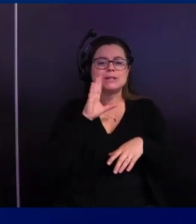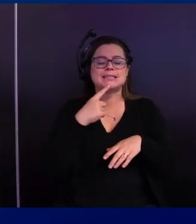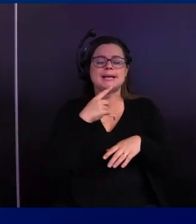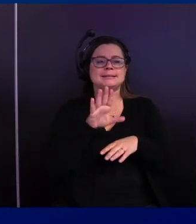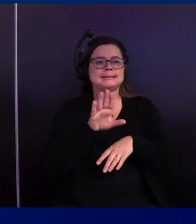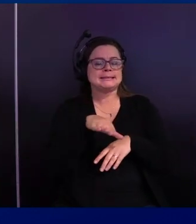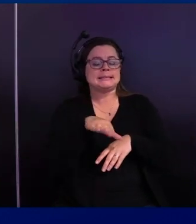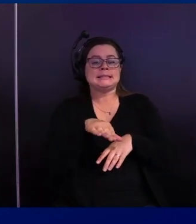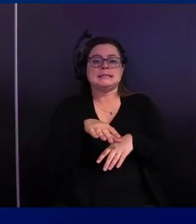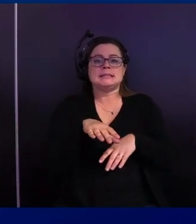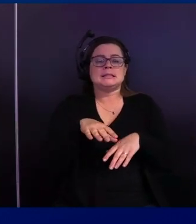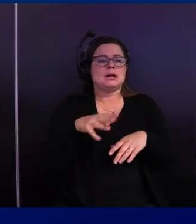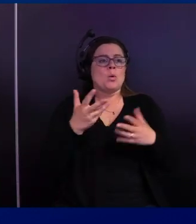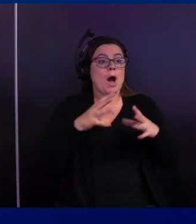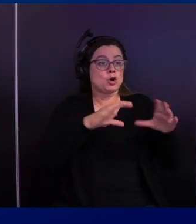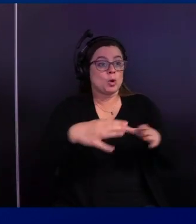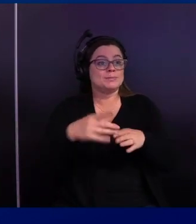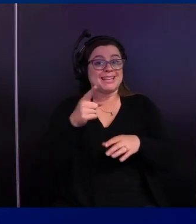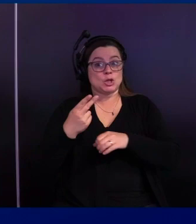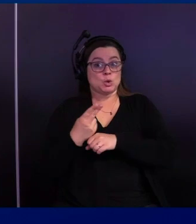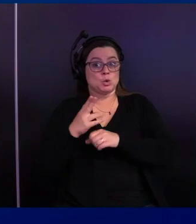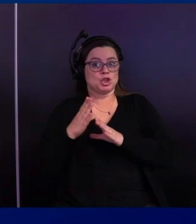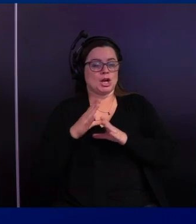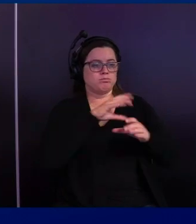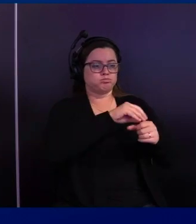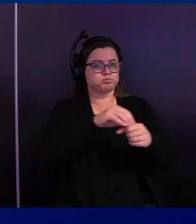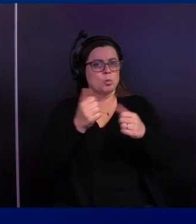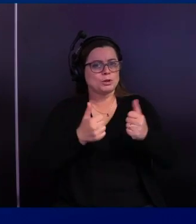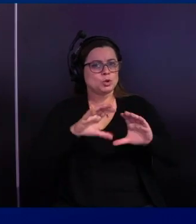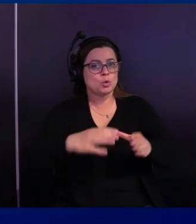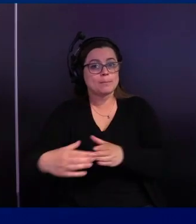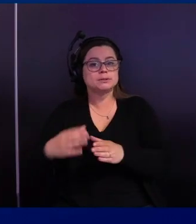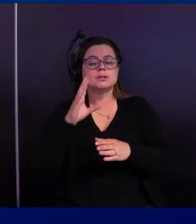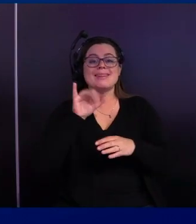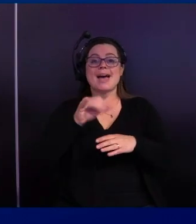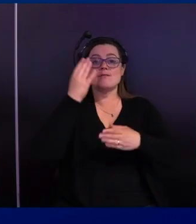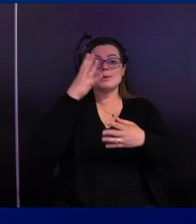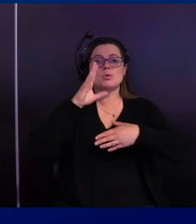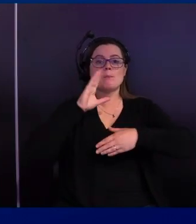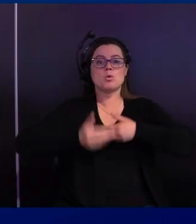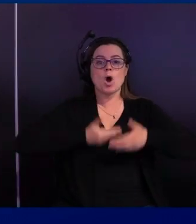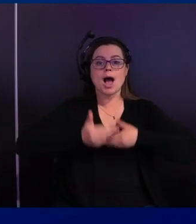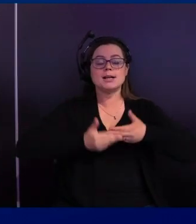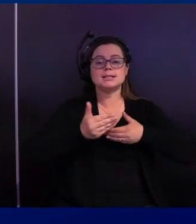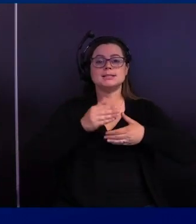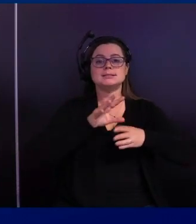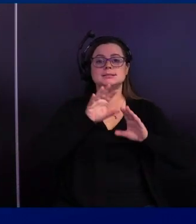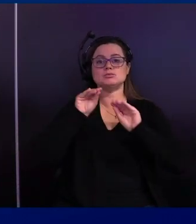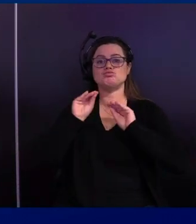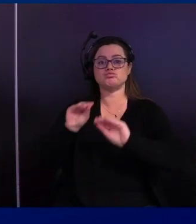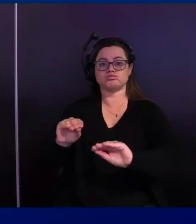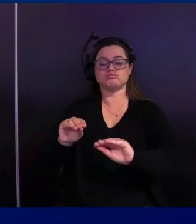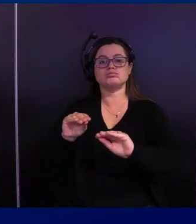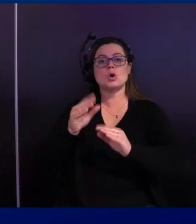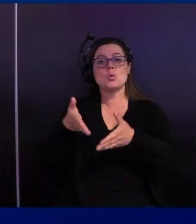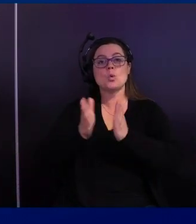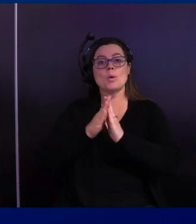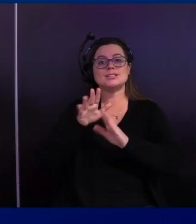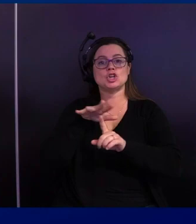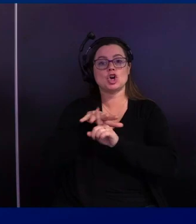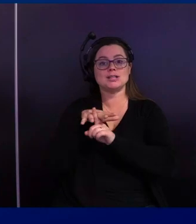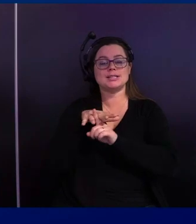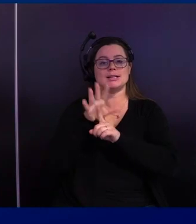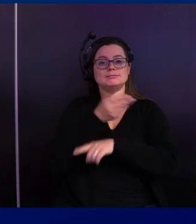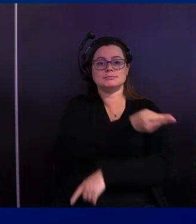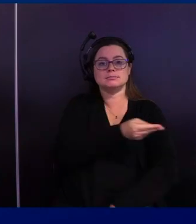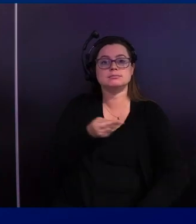"Hey, what are the groups that this user is part of?" It'll process that information, put it in the request context that is passed